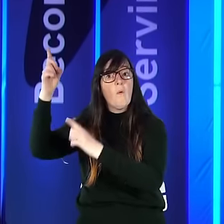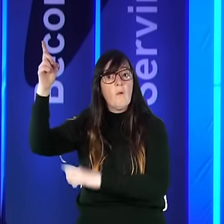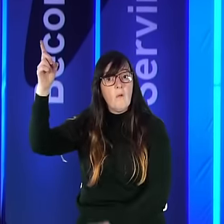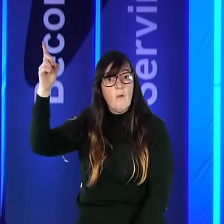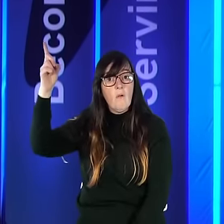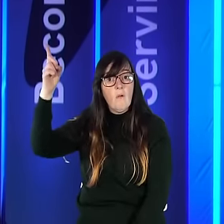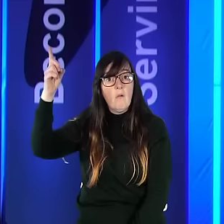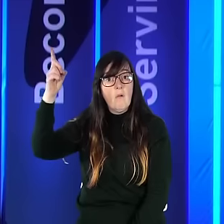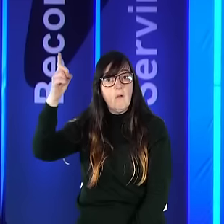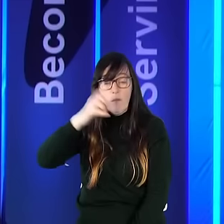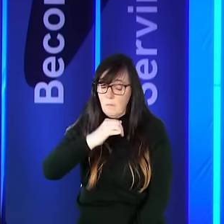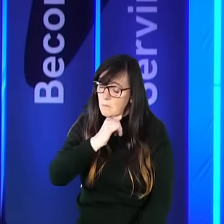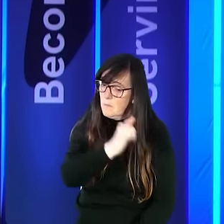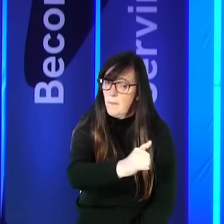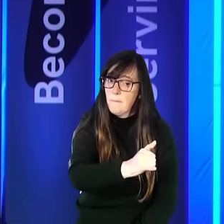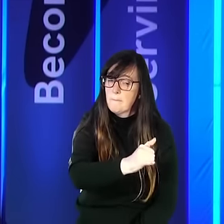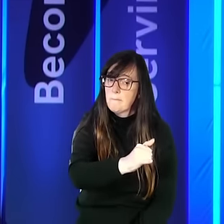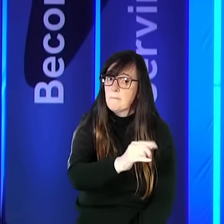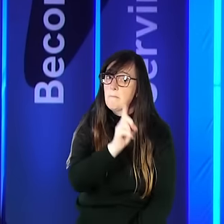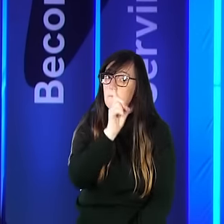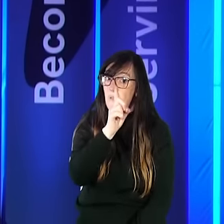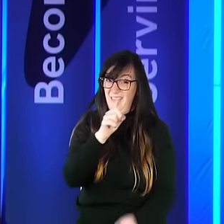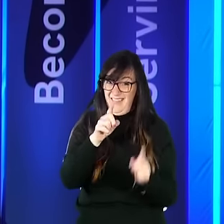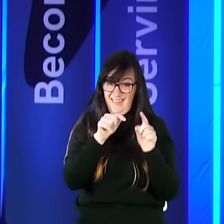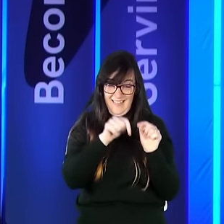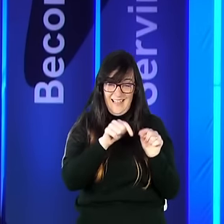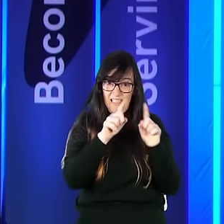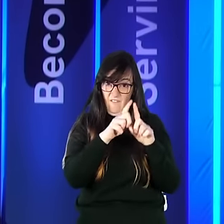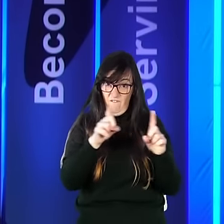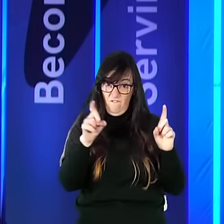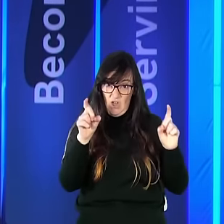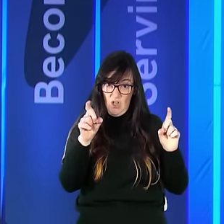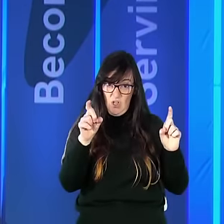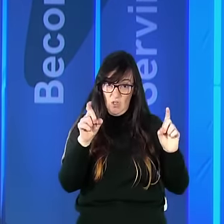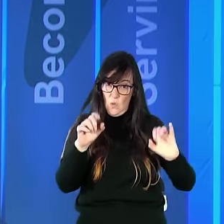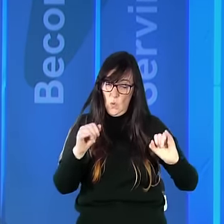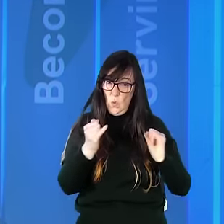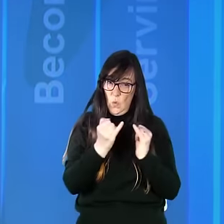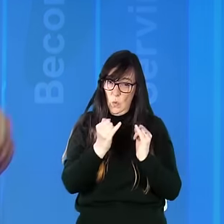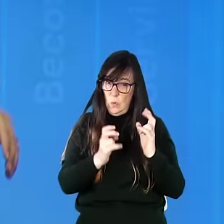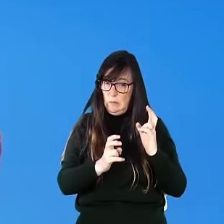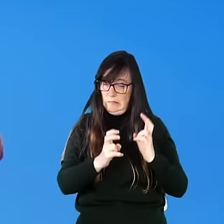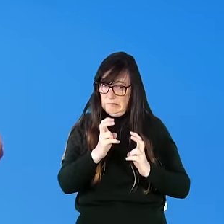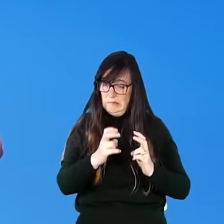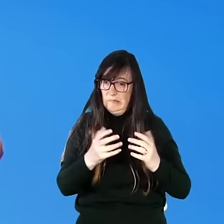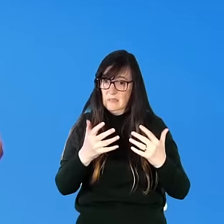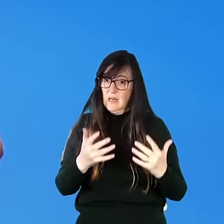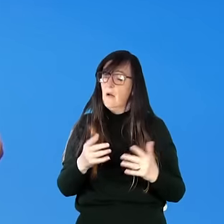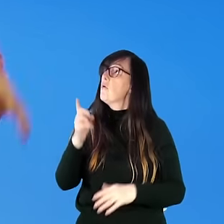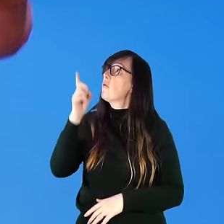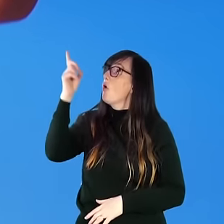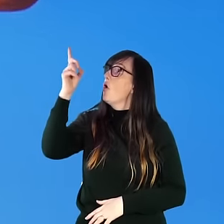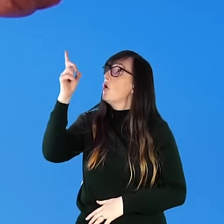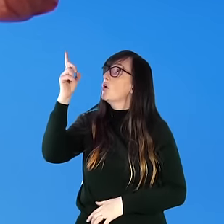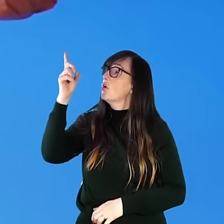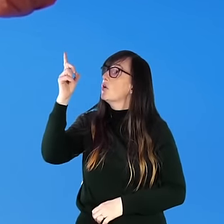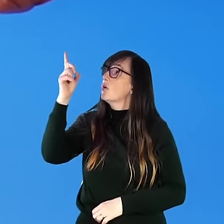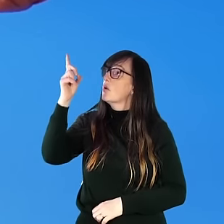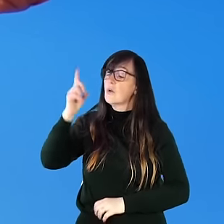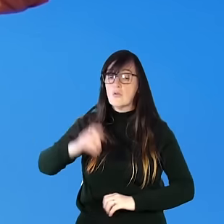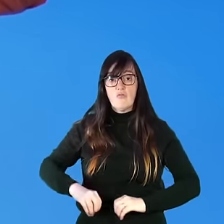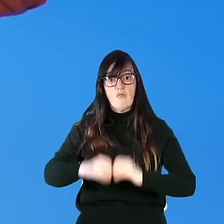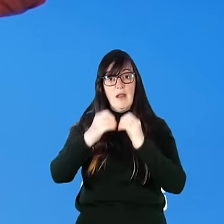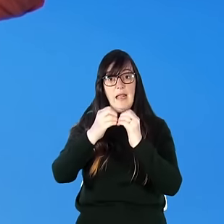Of course, the most controversial part of this verse in our day is that God made mankind